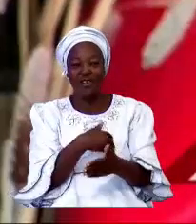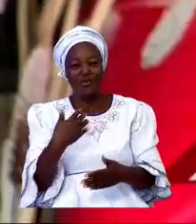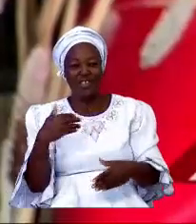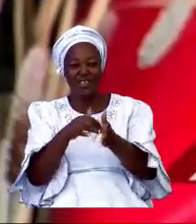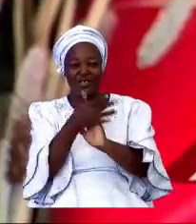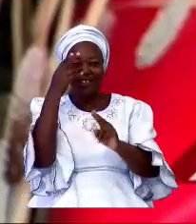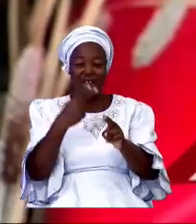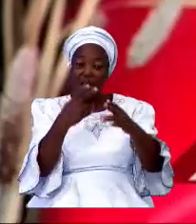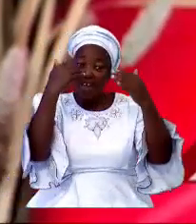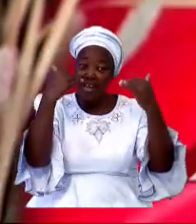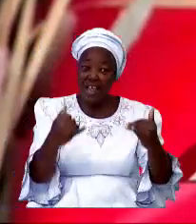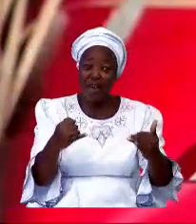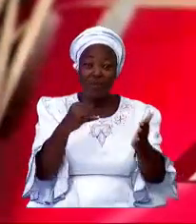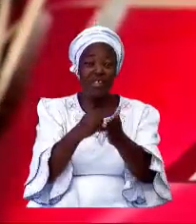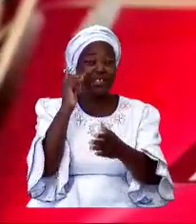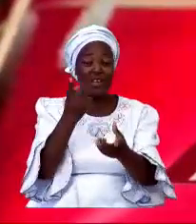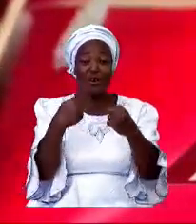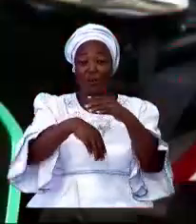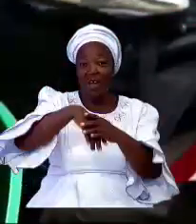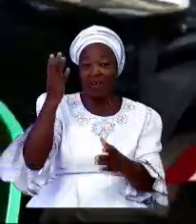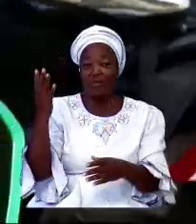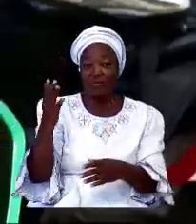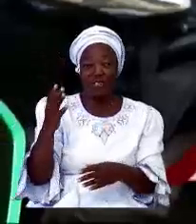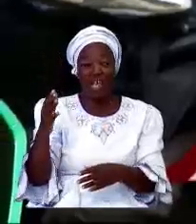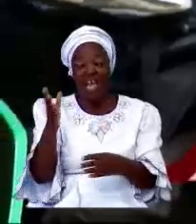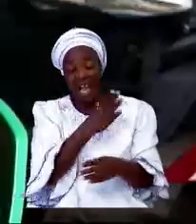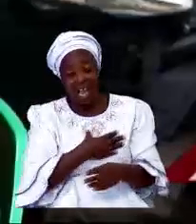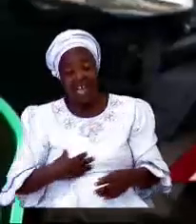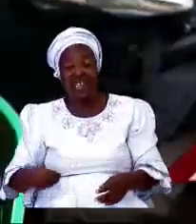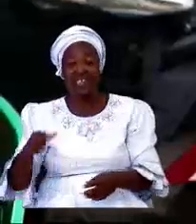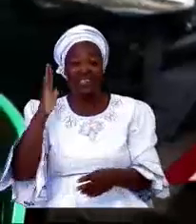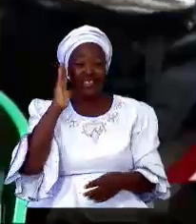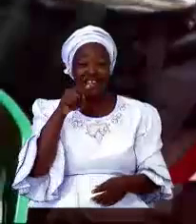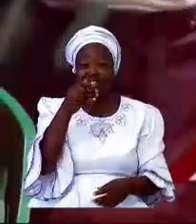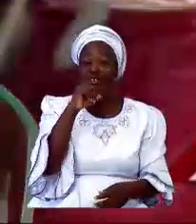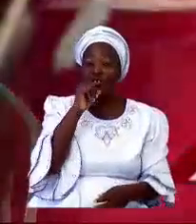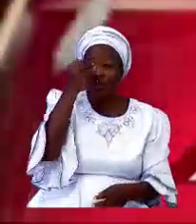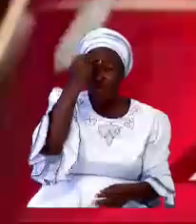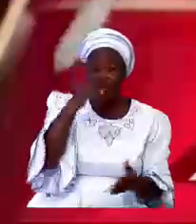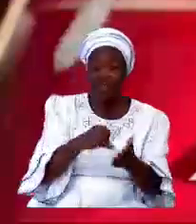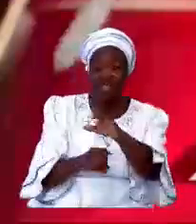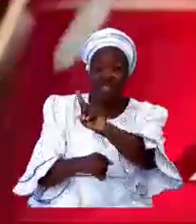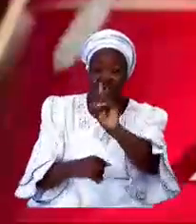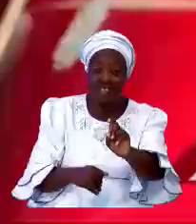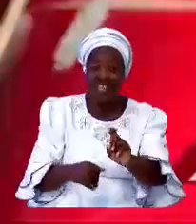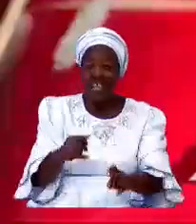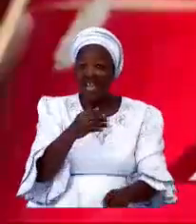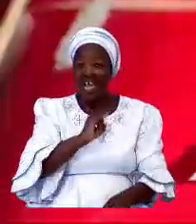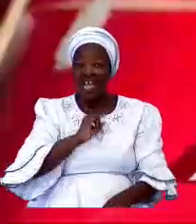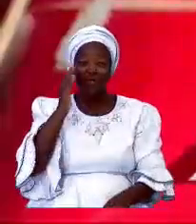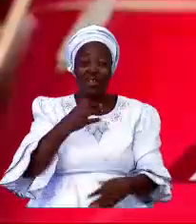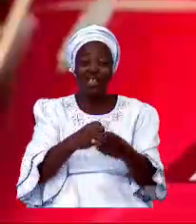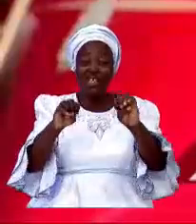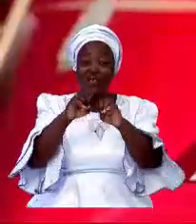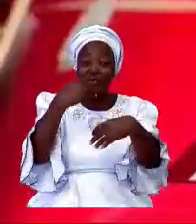behold, I will do a new thing. Now it shall spring forth, and